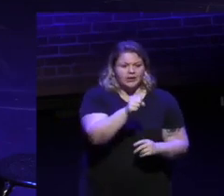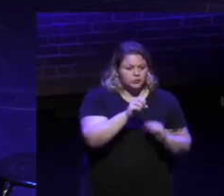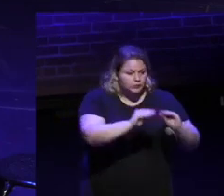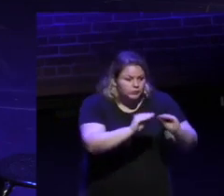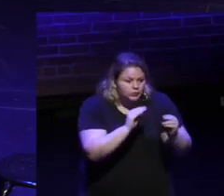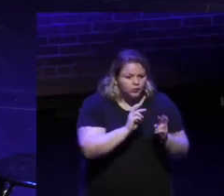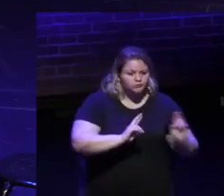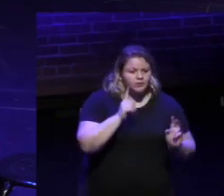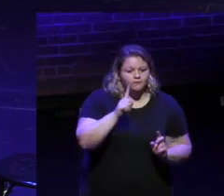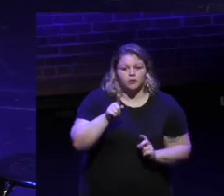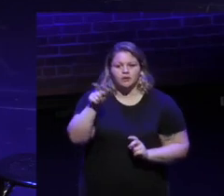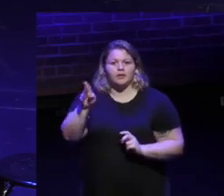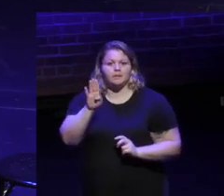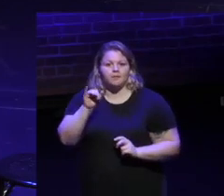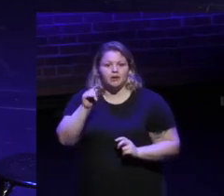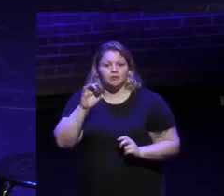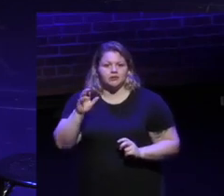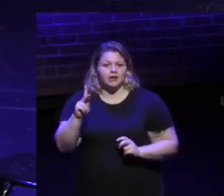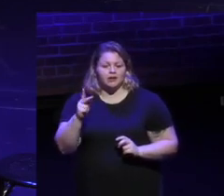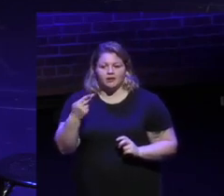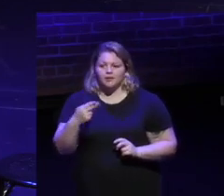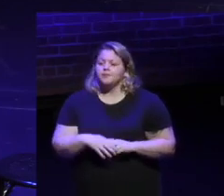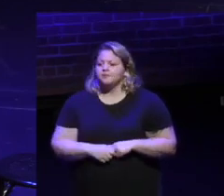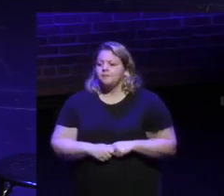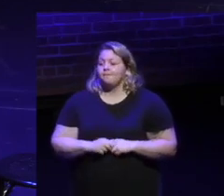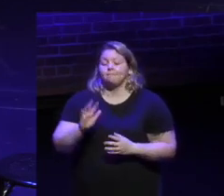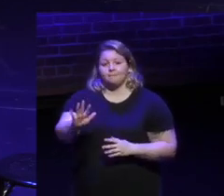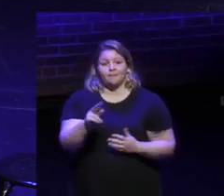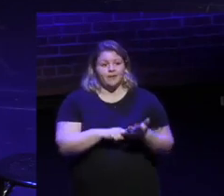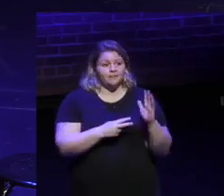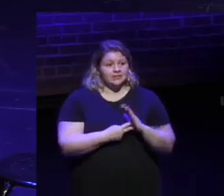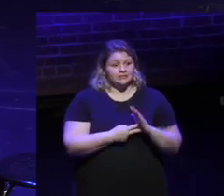workers for biotech, and it means that innovations that